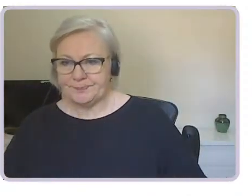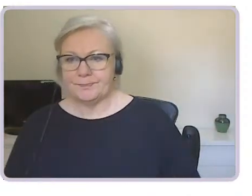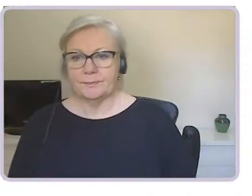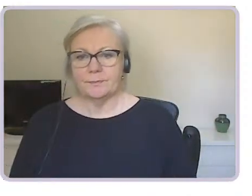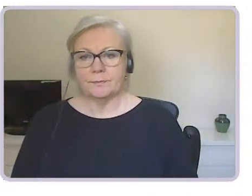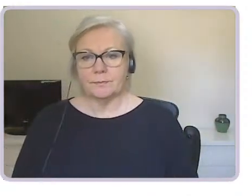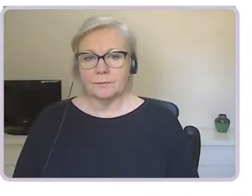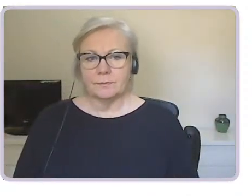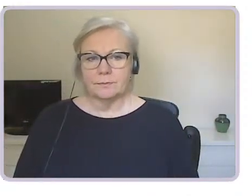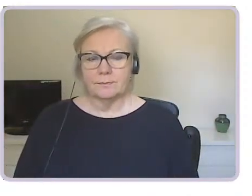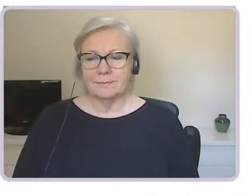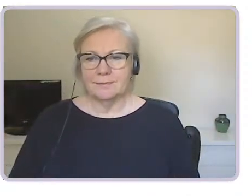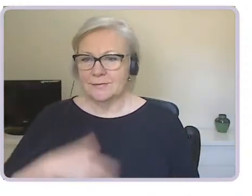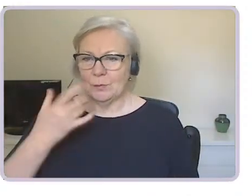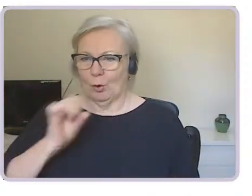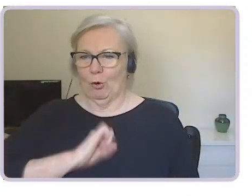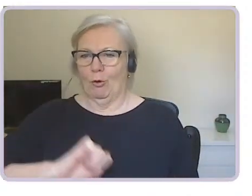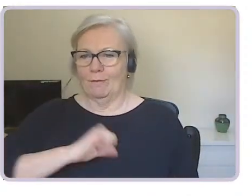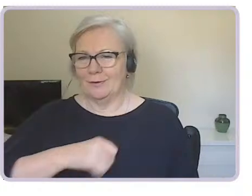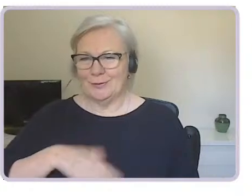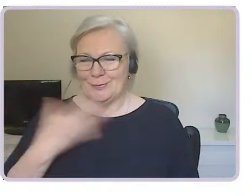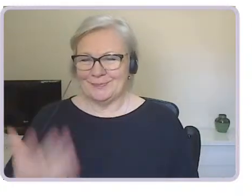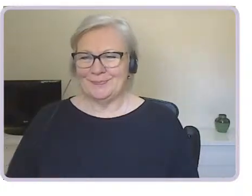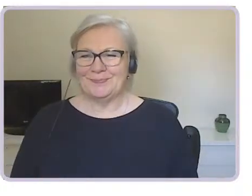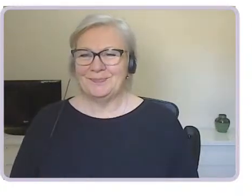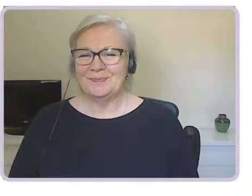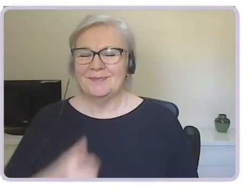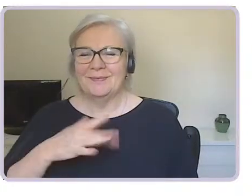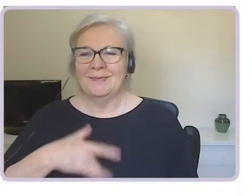so I don't cough. That's better.